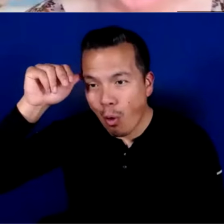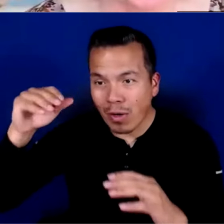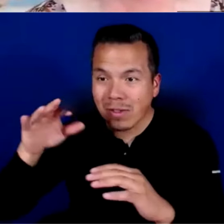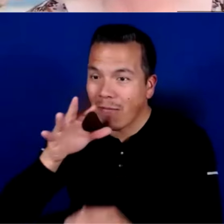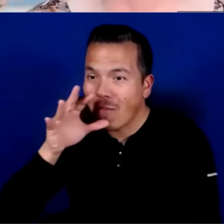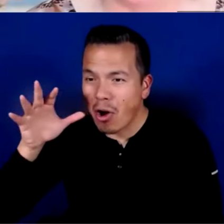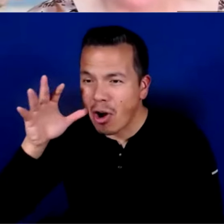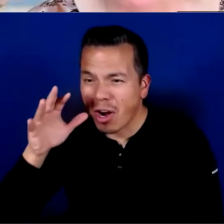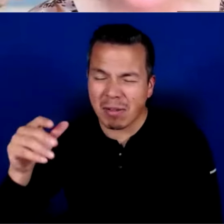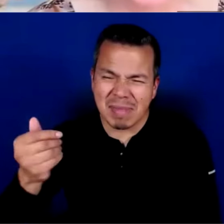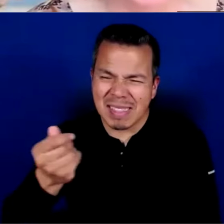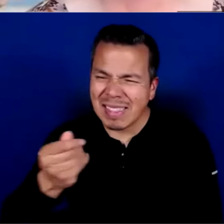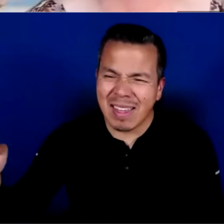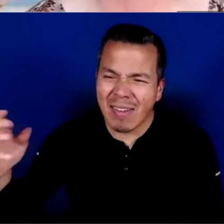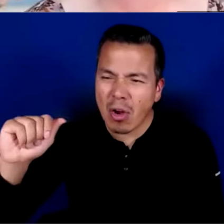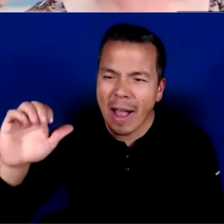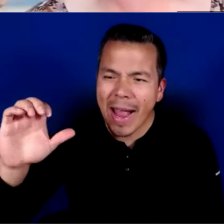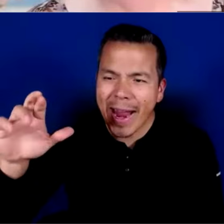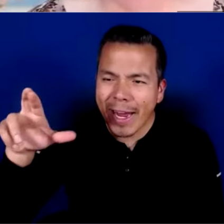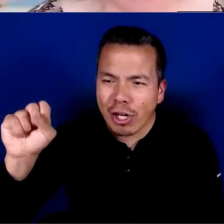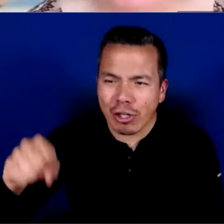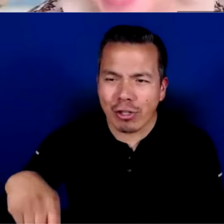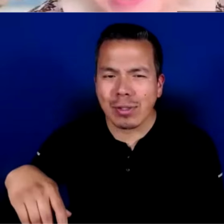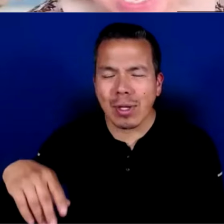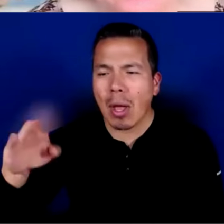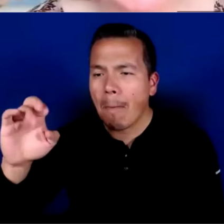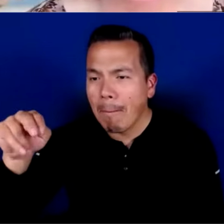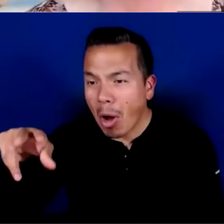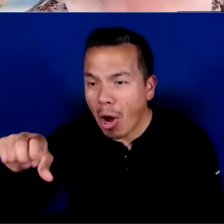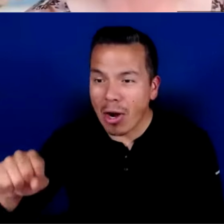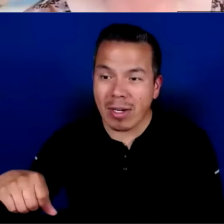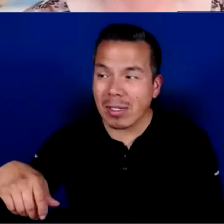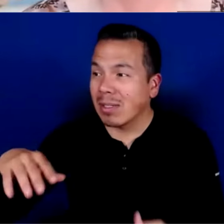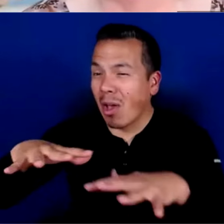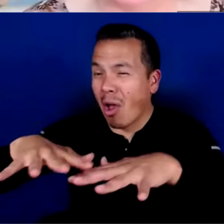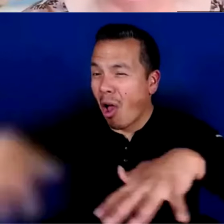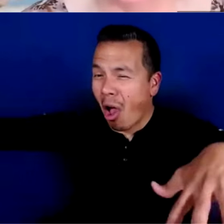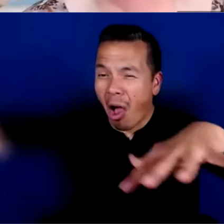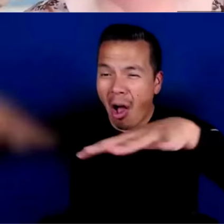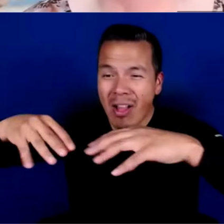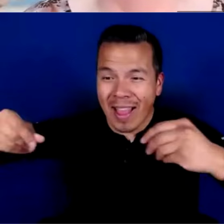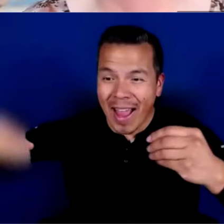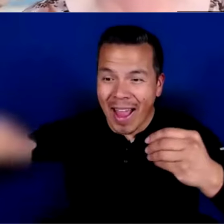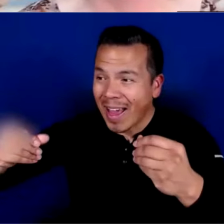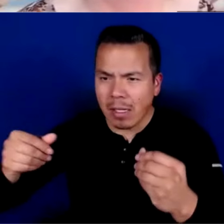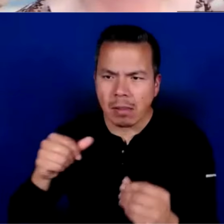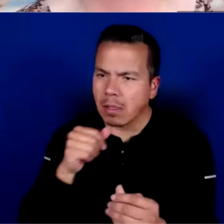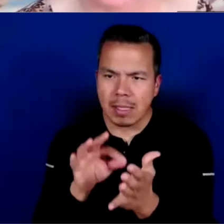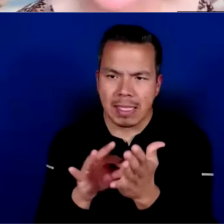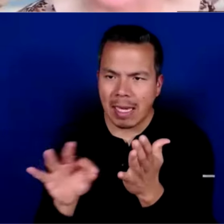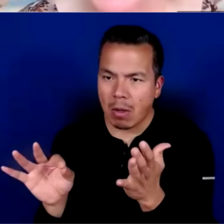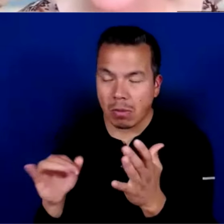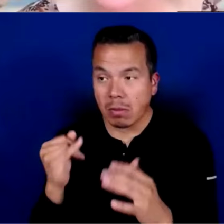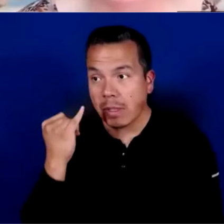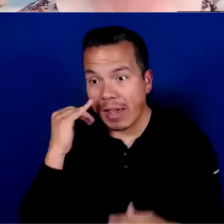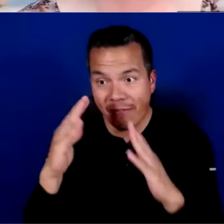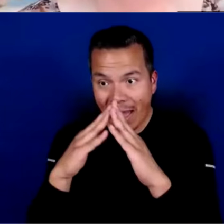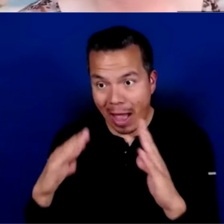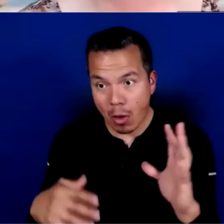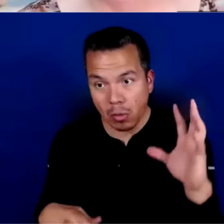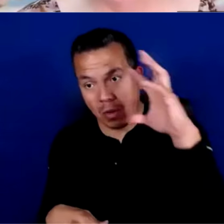and barns and outbuildings, and none of that counts because it's where her house is. And as long as her house is on that